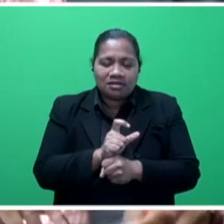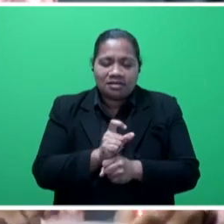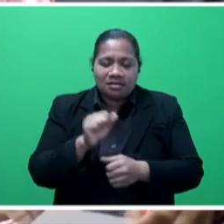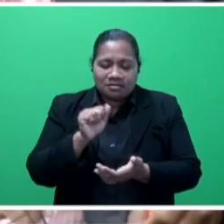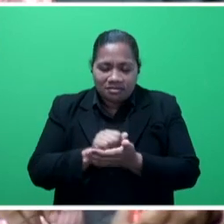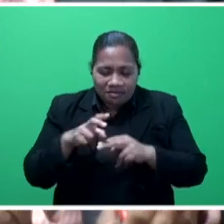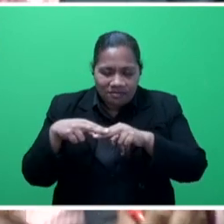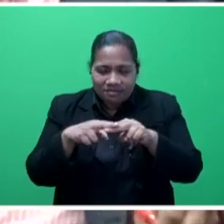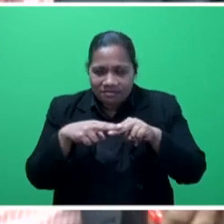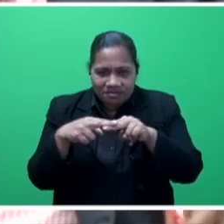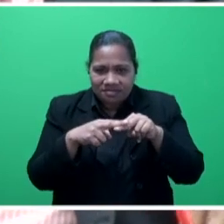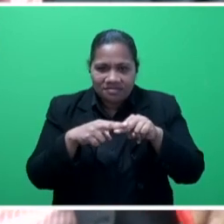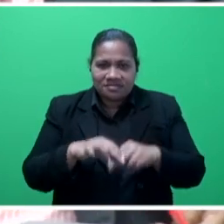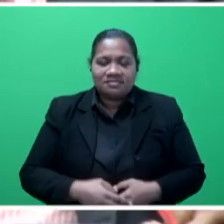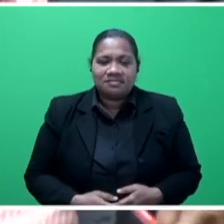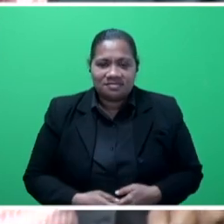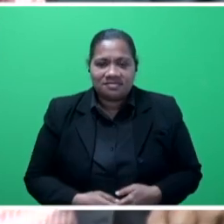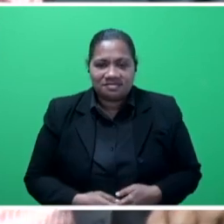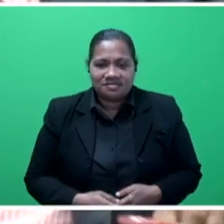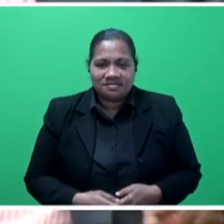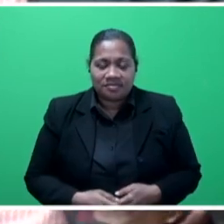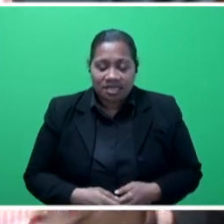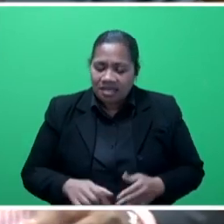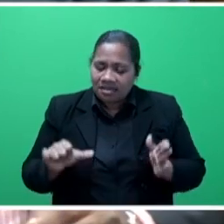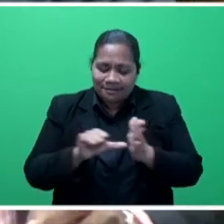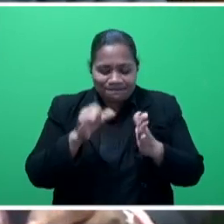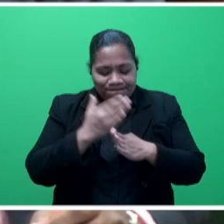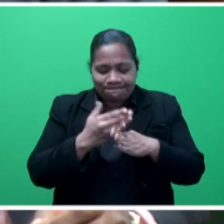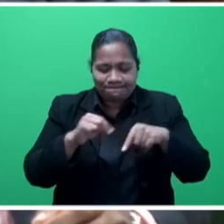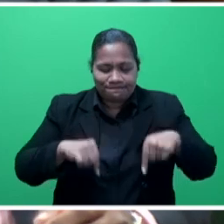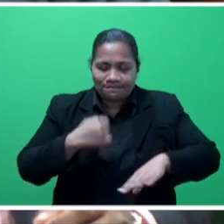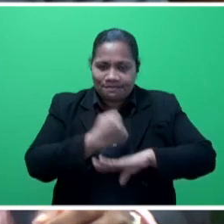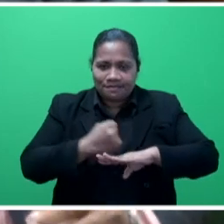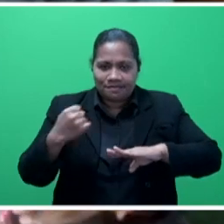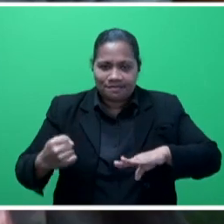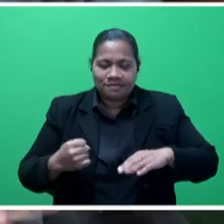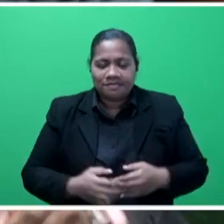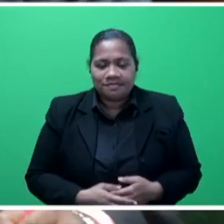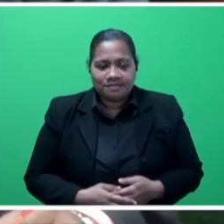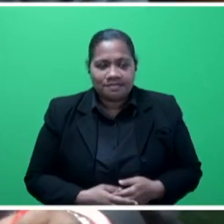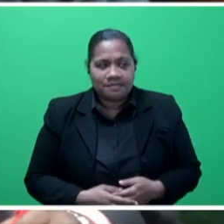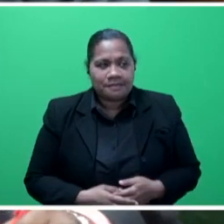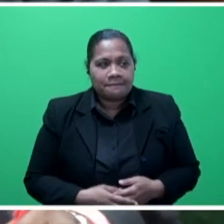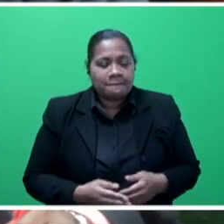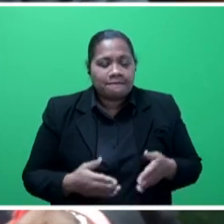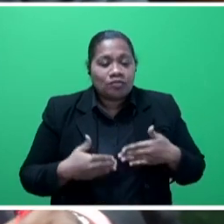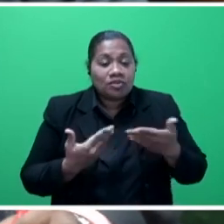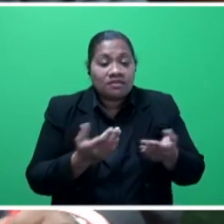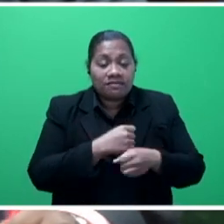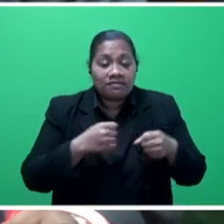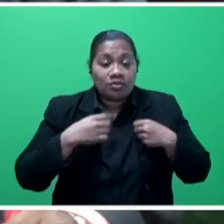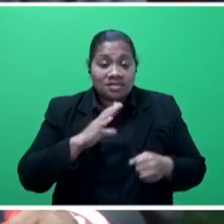initiatives. It is hard work of this government to give our fellow citizens safety,